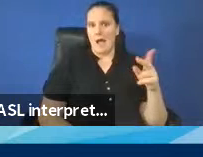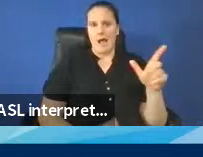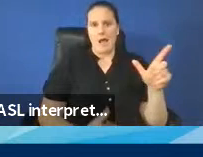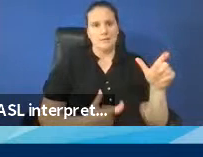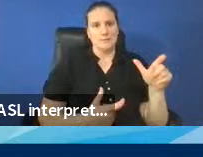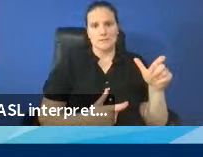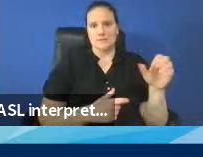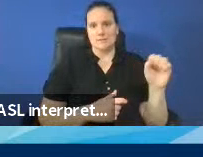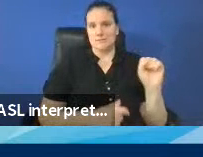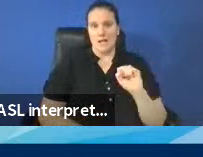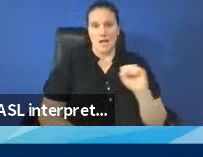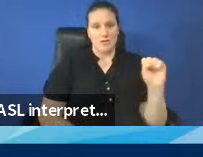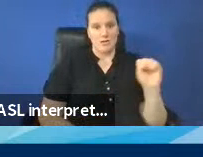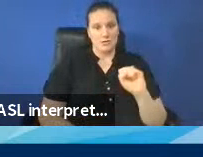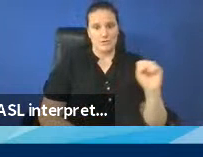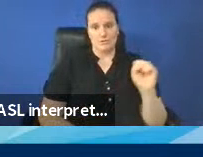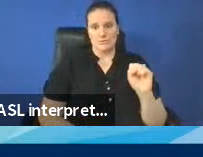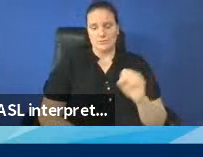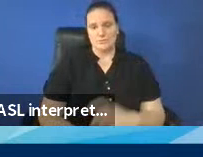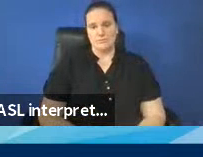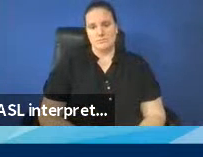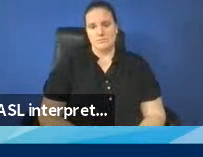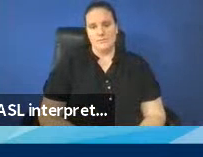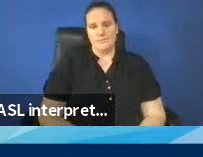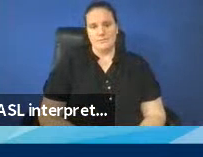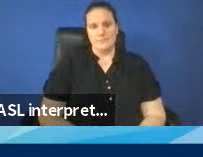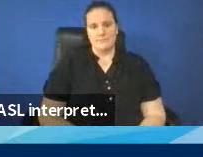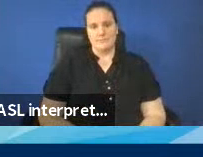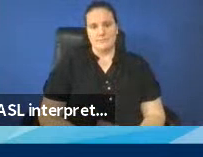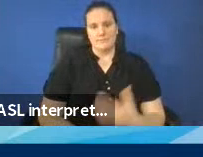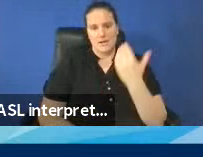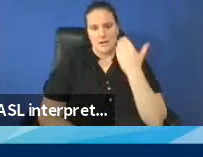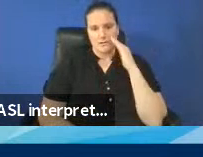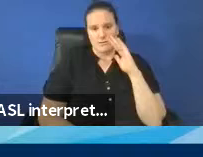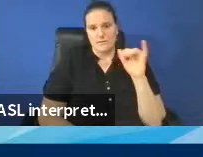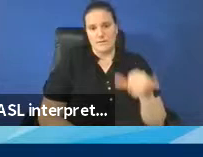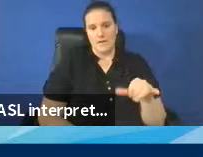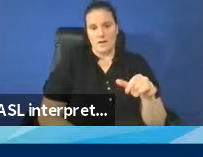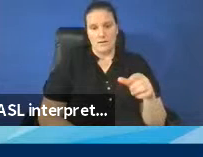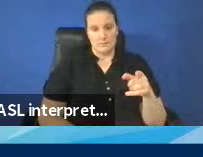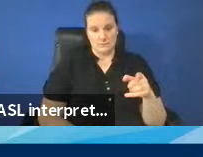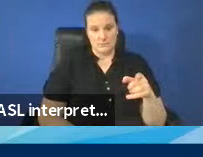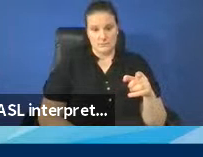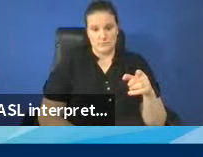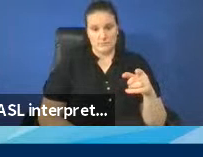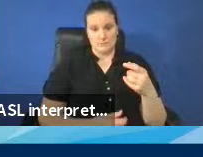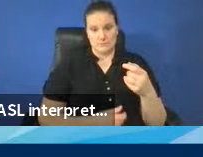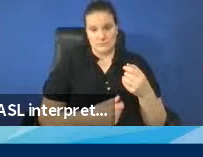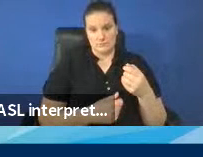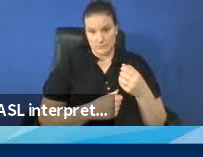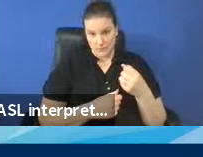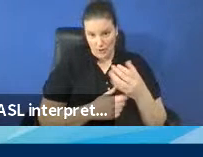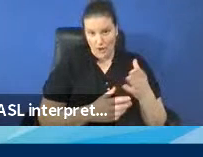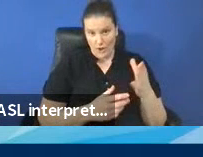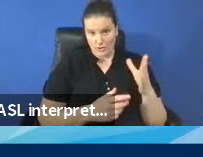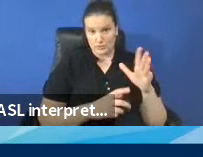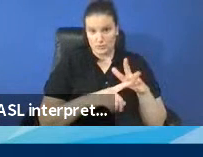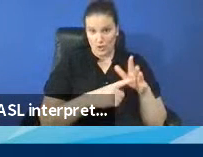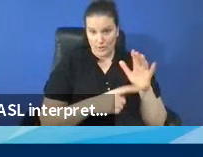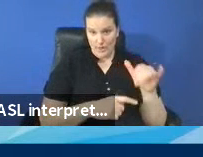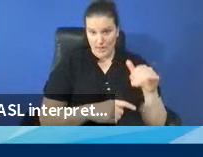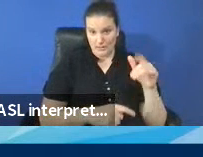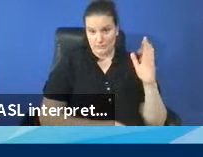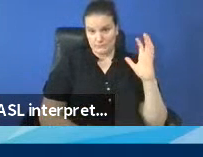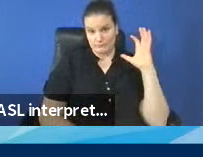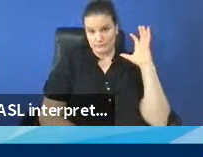to Seattle. I don't know if this would be the causeway for that, or whether they